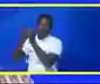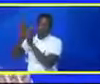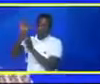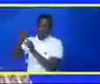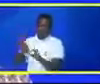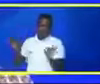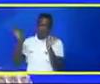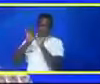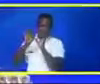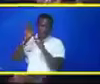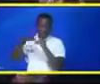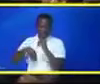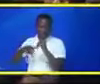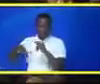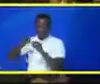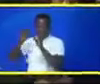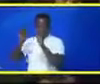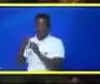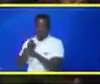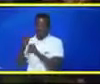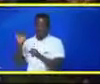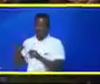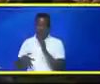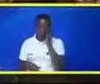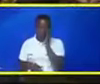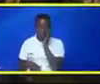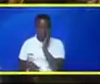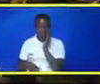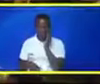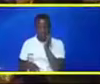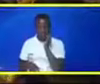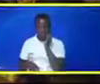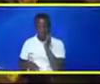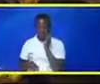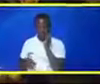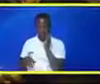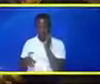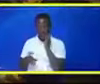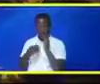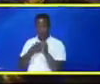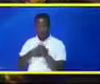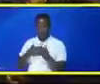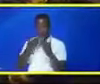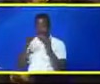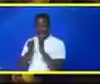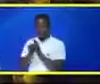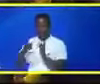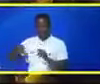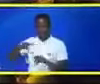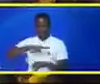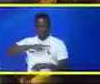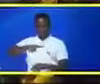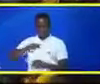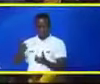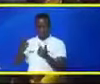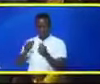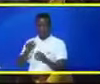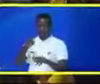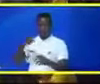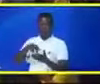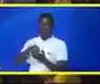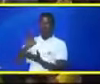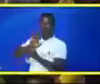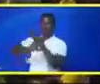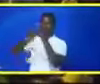Hallelujah. Thank you, ladies and gentlemen, for summoning the courage to come and stand before Jesus in